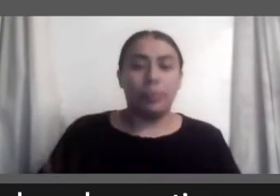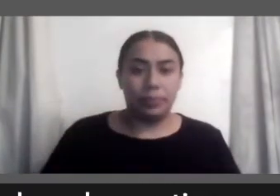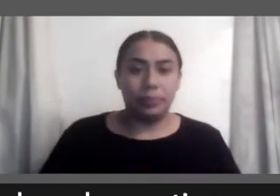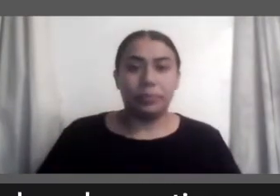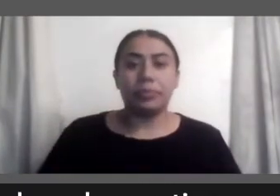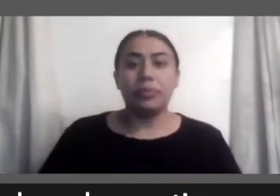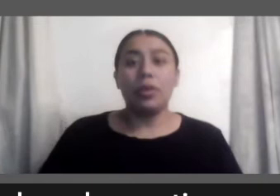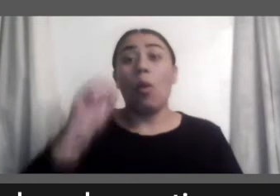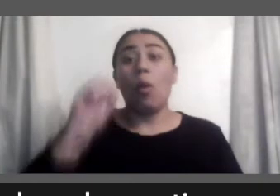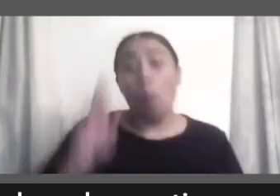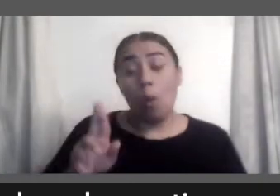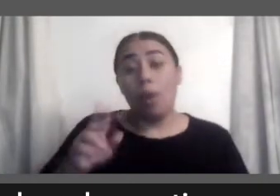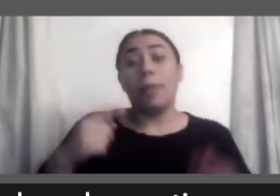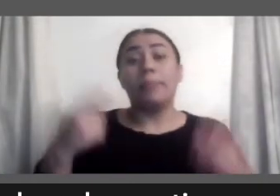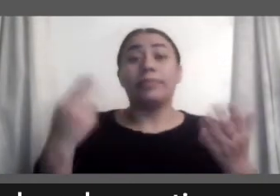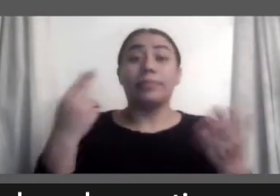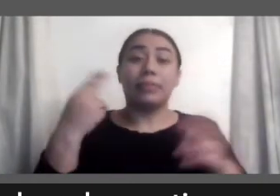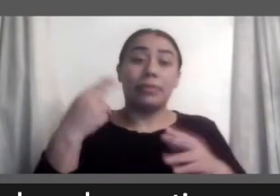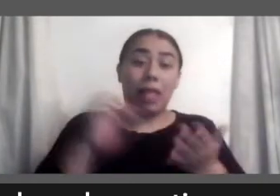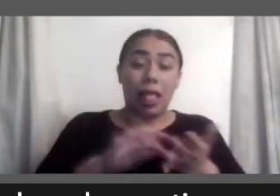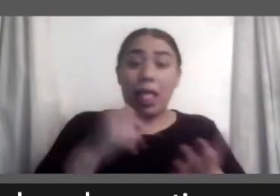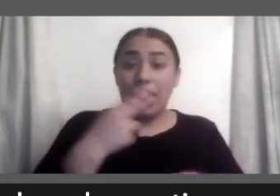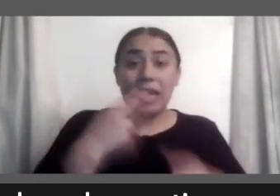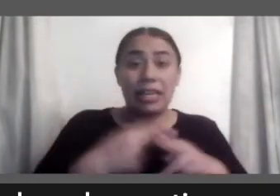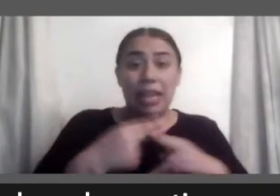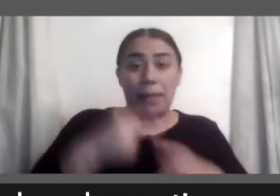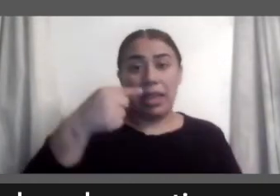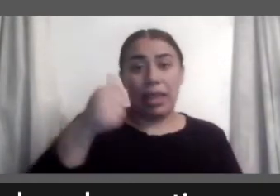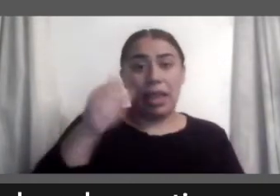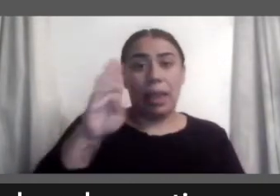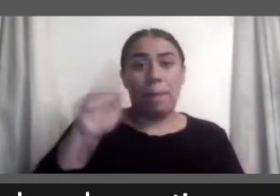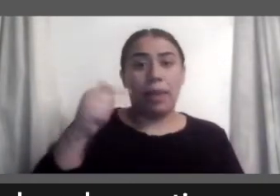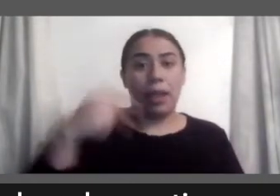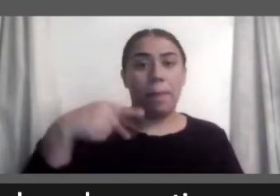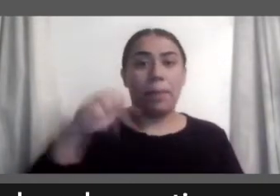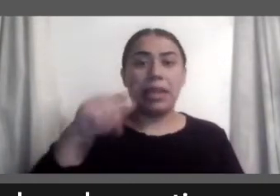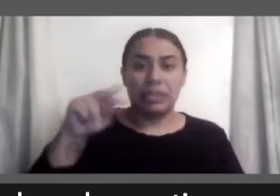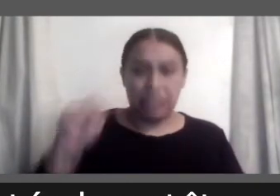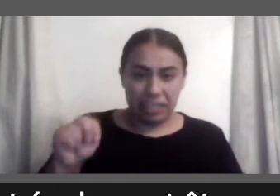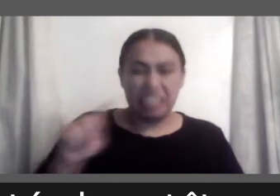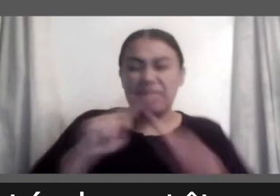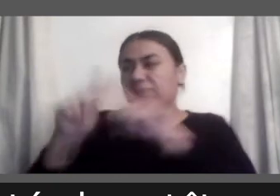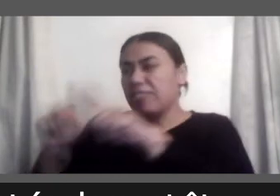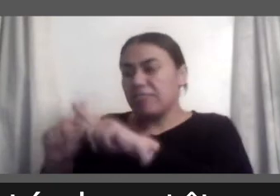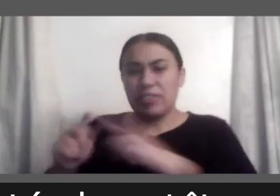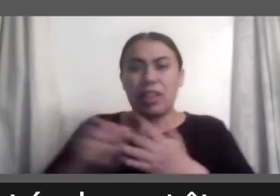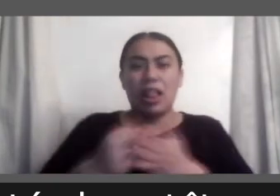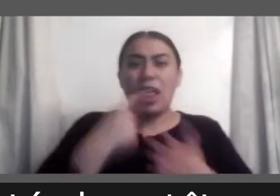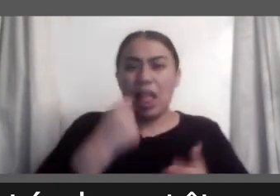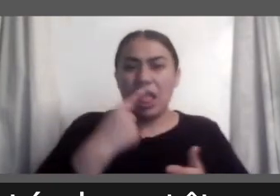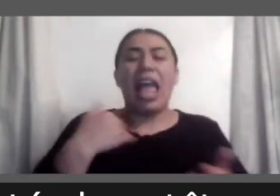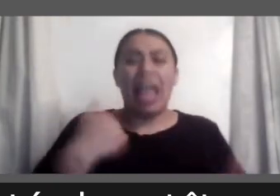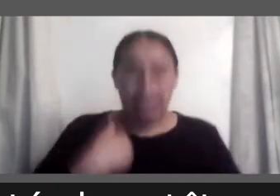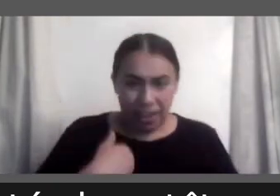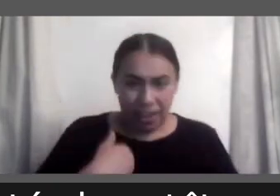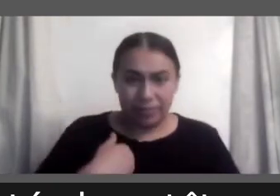pain, or anti-neuropathic medications such as gabapentin, also known as Neurontin, and pregabalin or Lyrica may also